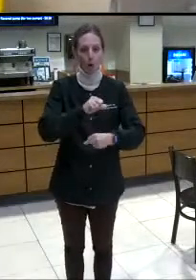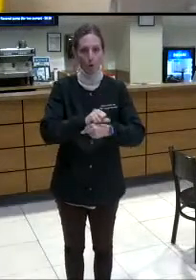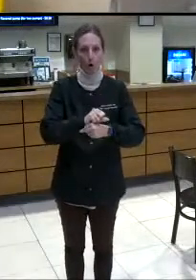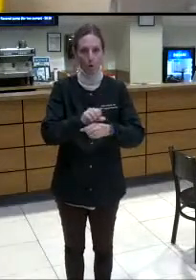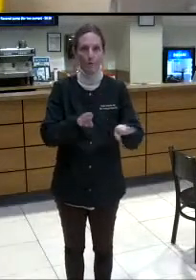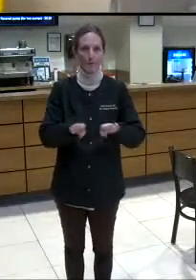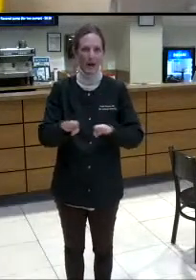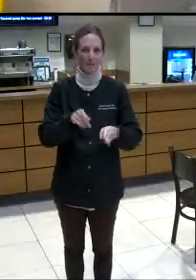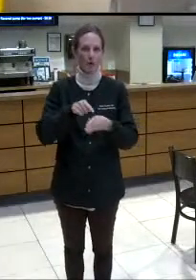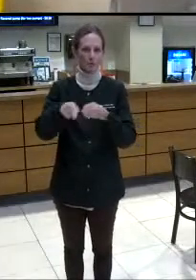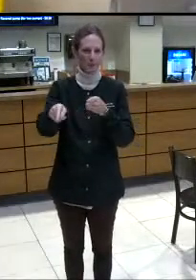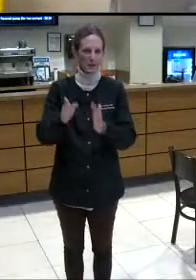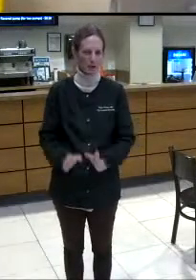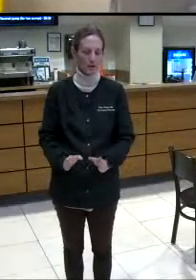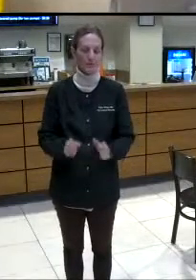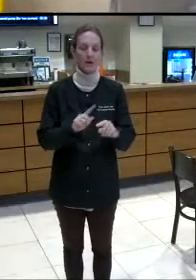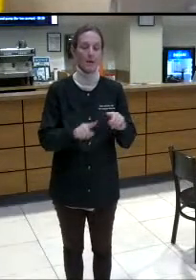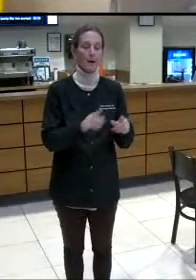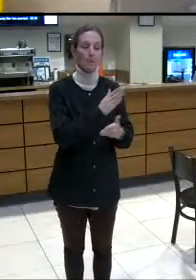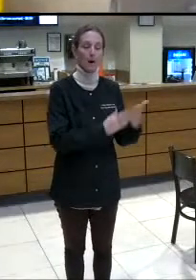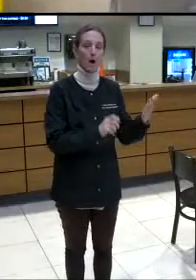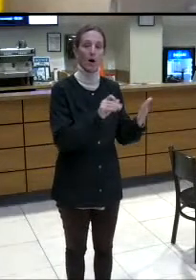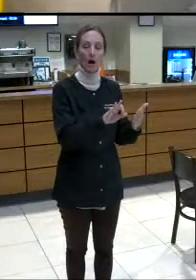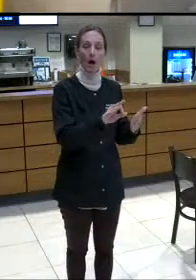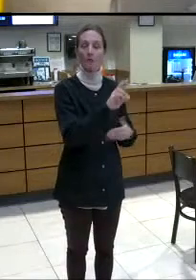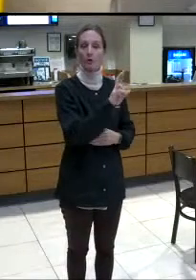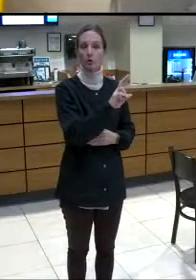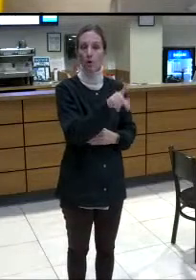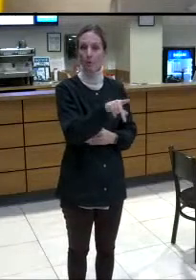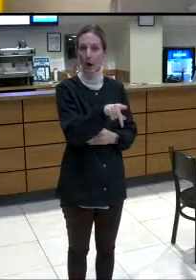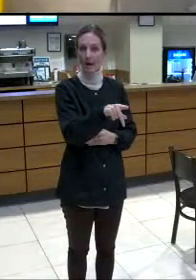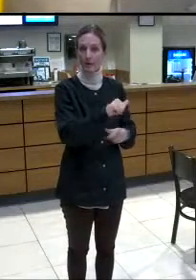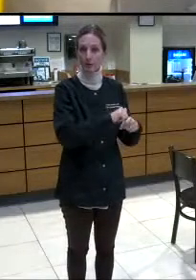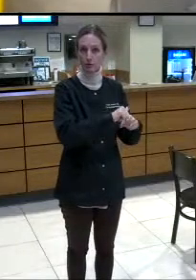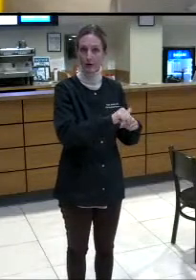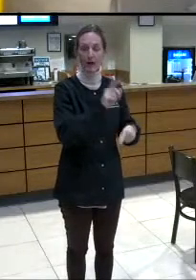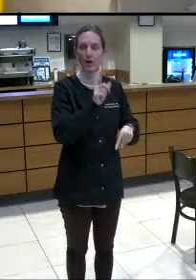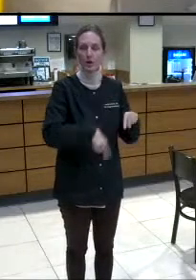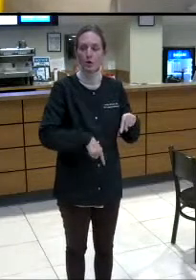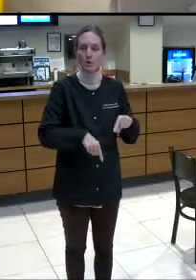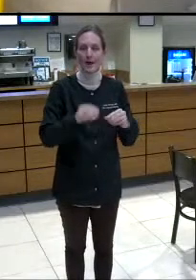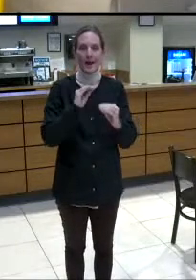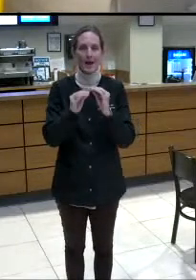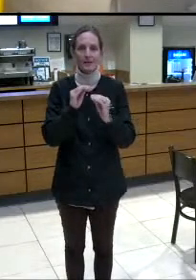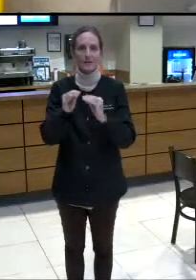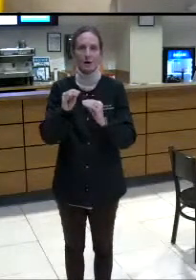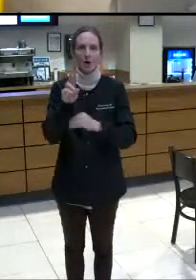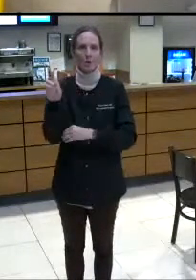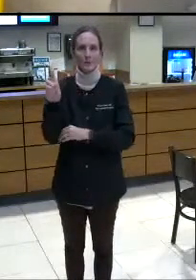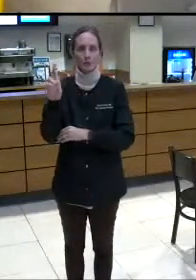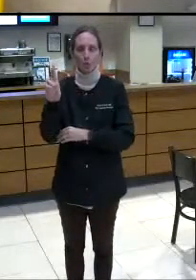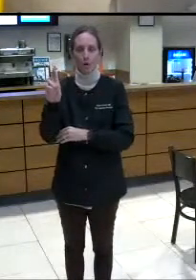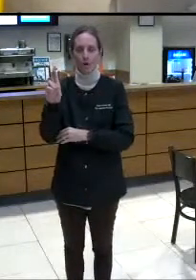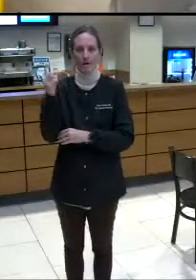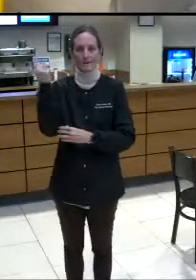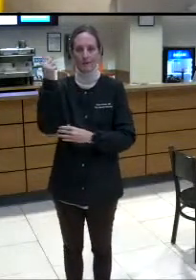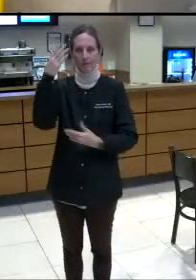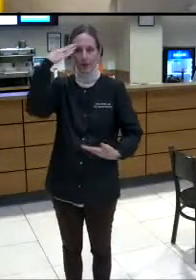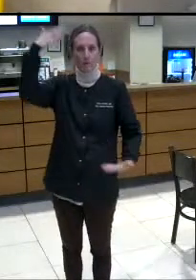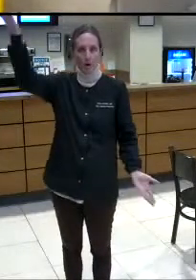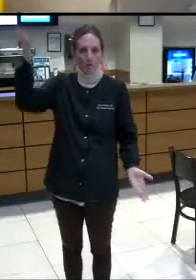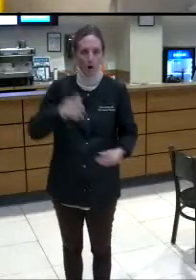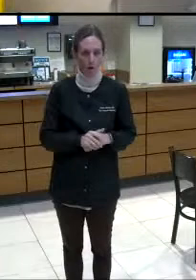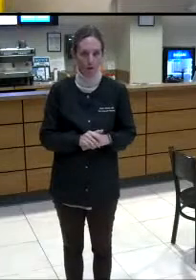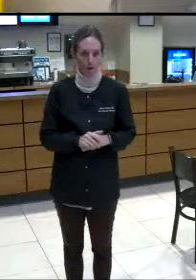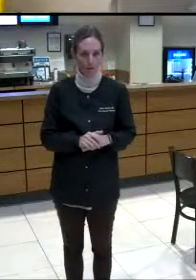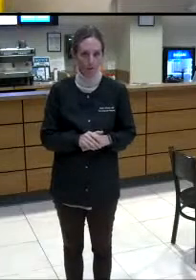But as a part of restorative practice training, you can't restore anything that you don't know, right? And so my initial training that I have been rolling